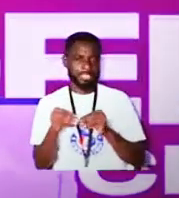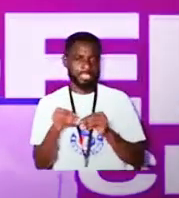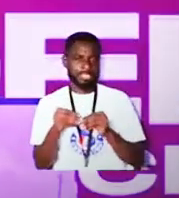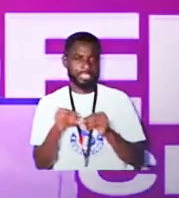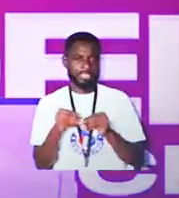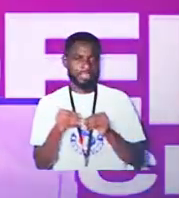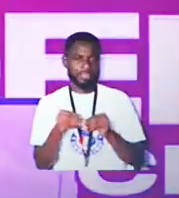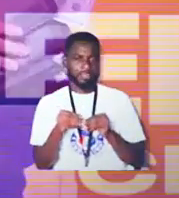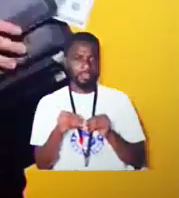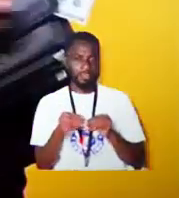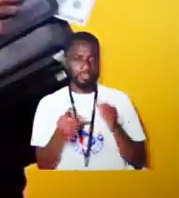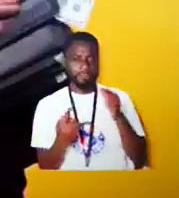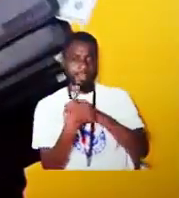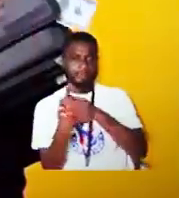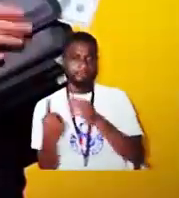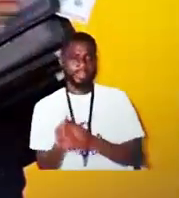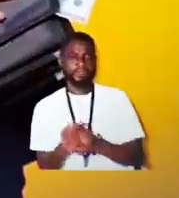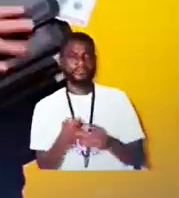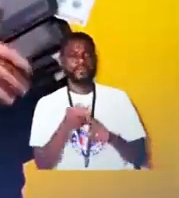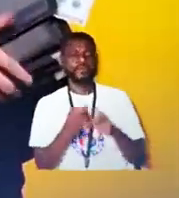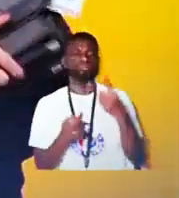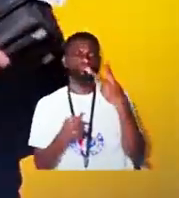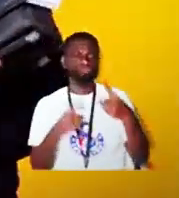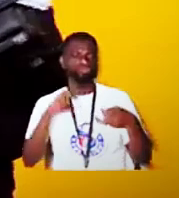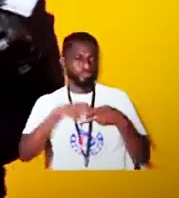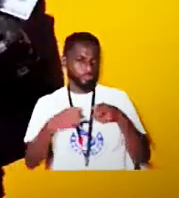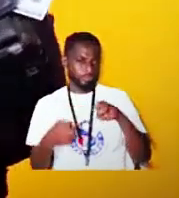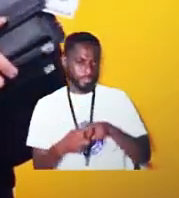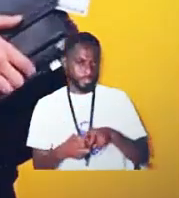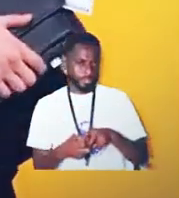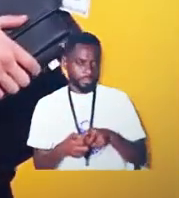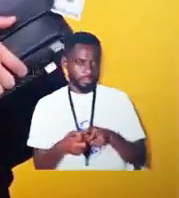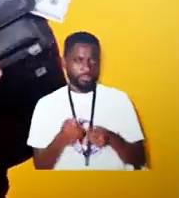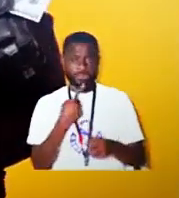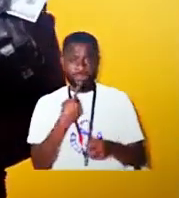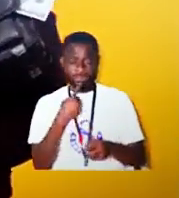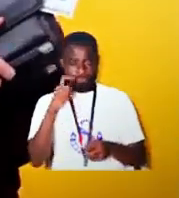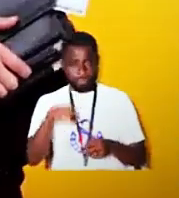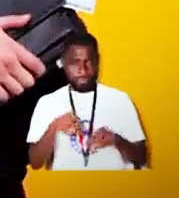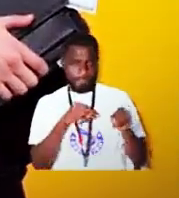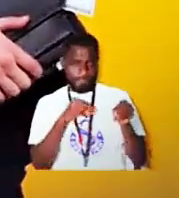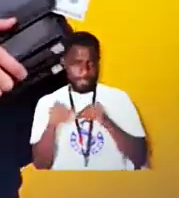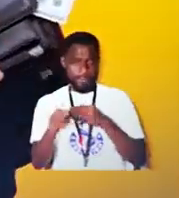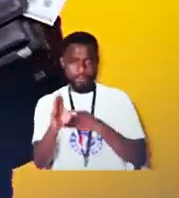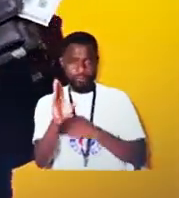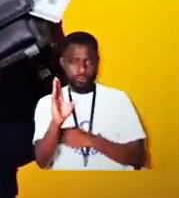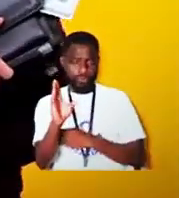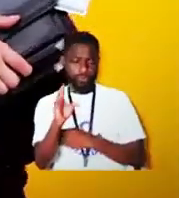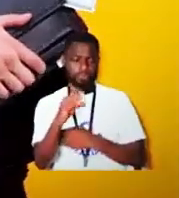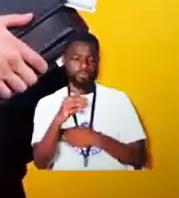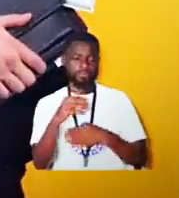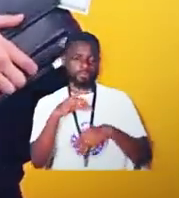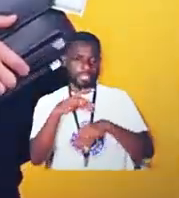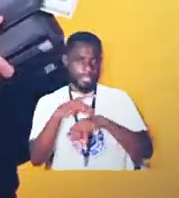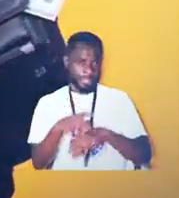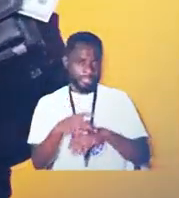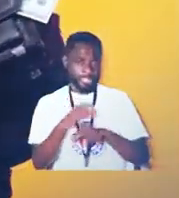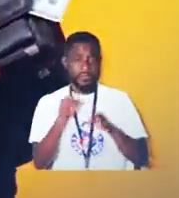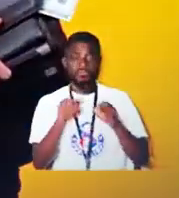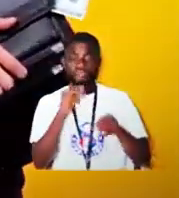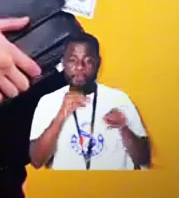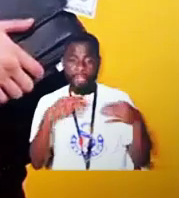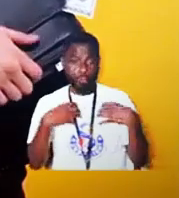key problems. So we are saying that we are supposed to manage God's earth. When we are not managing it well, we spoil it, we corrupt